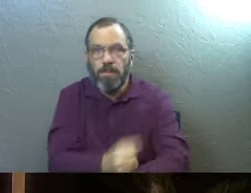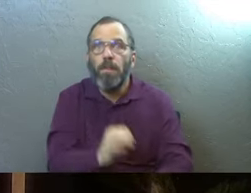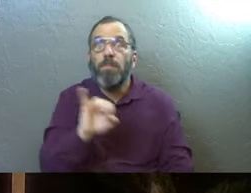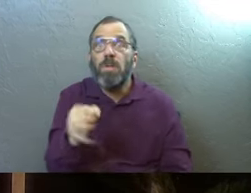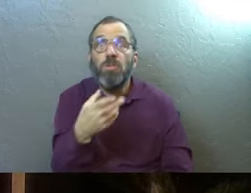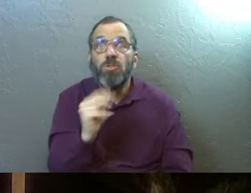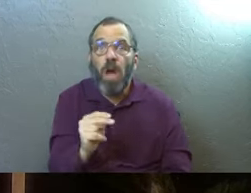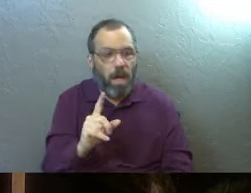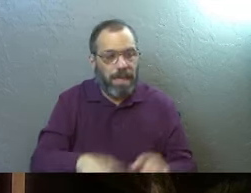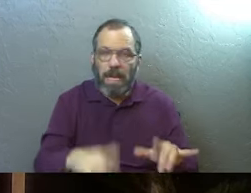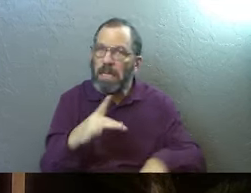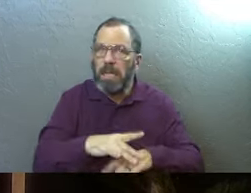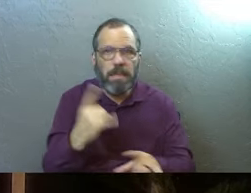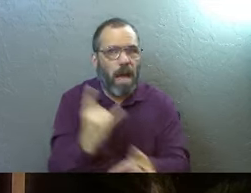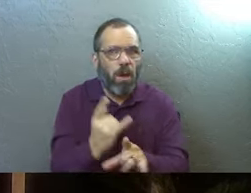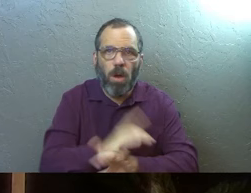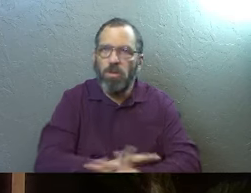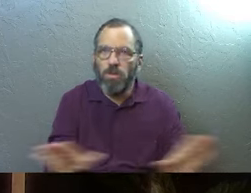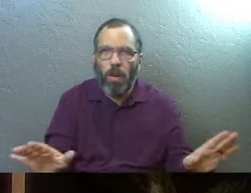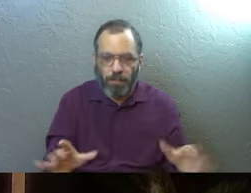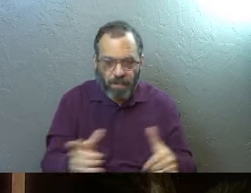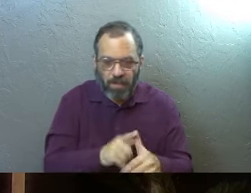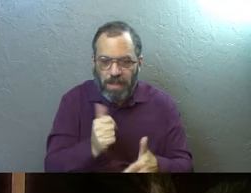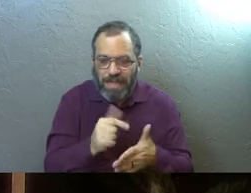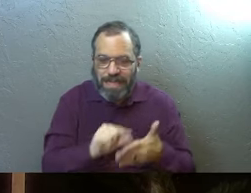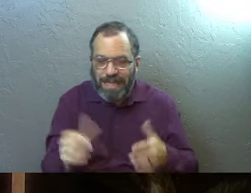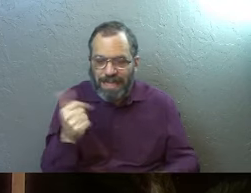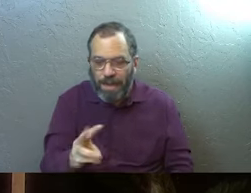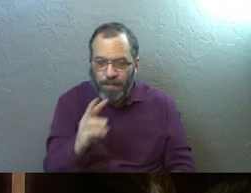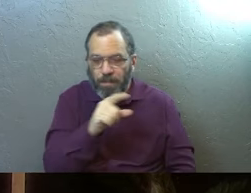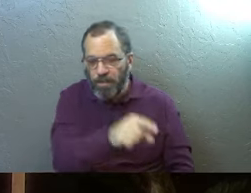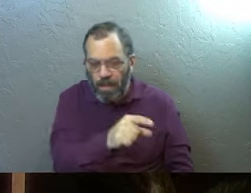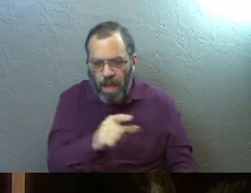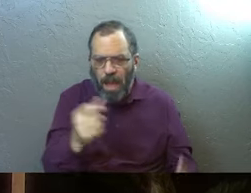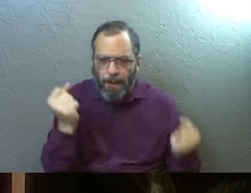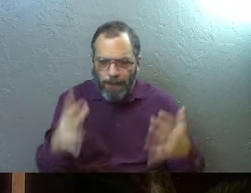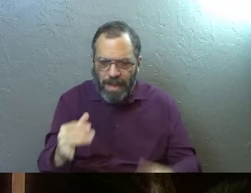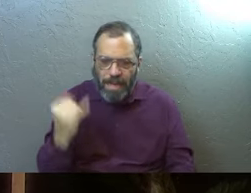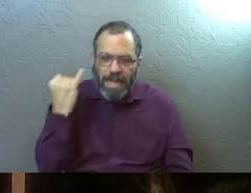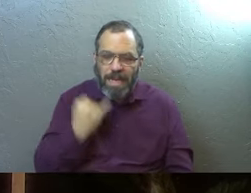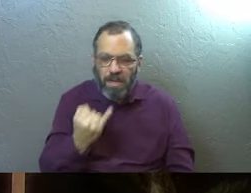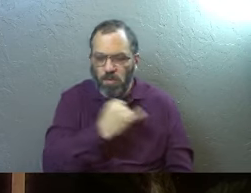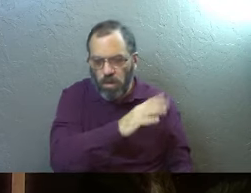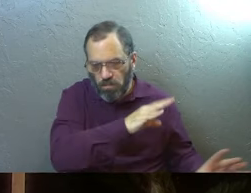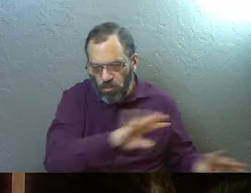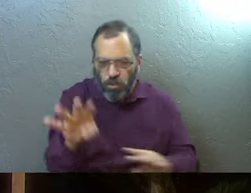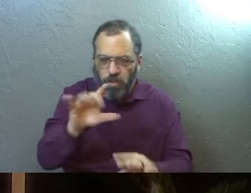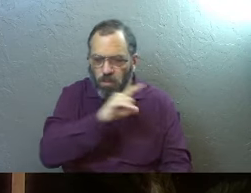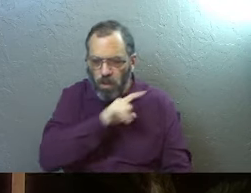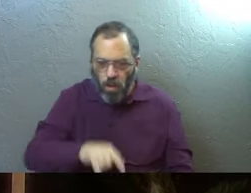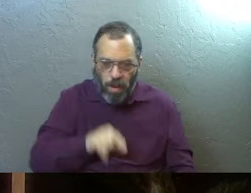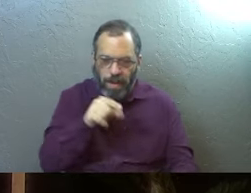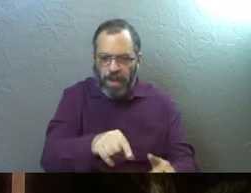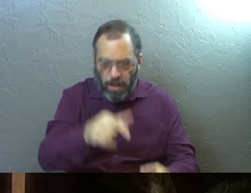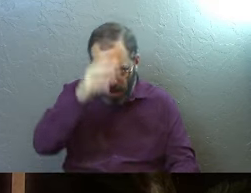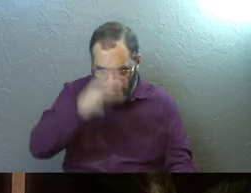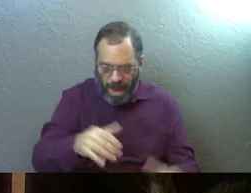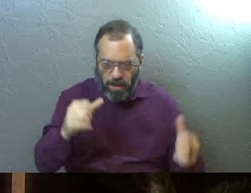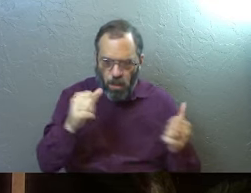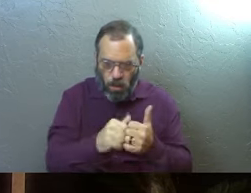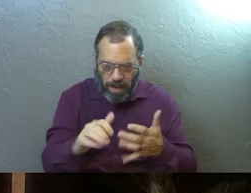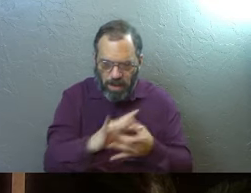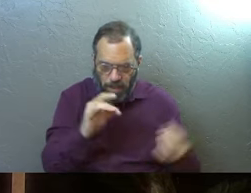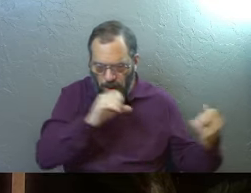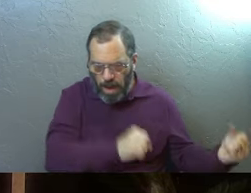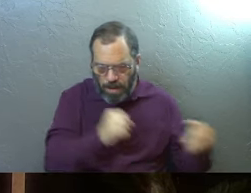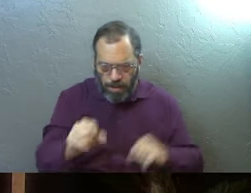John is not supposed to drink alcohol. Verse 16, and he will turn many Israelites to the Lord their God. He will be a man with the spirit